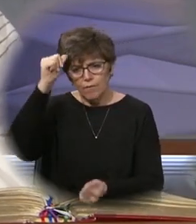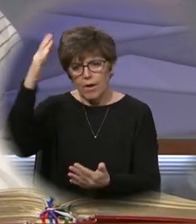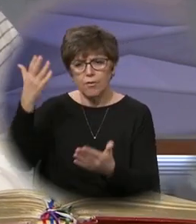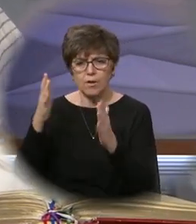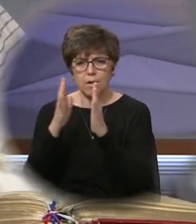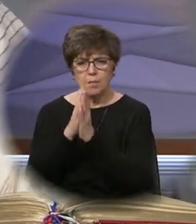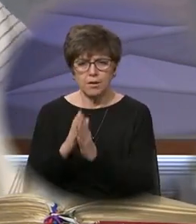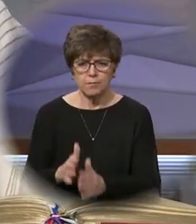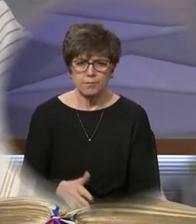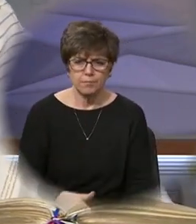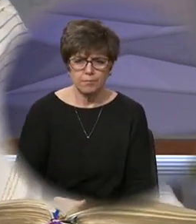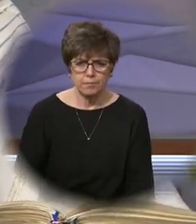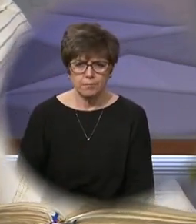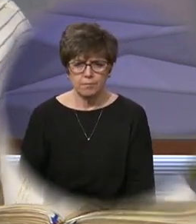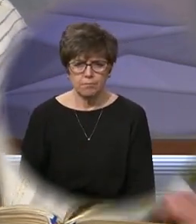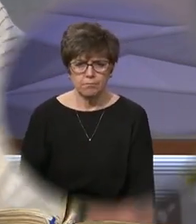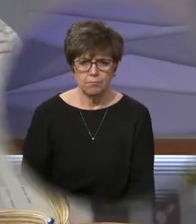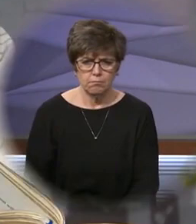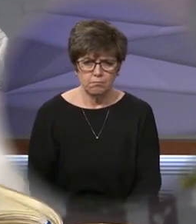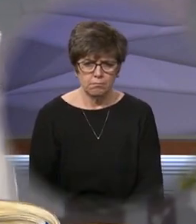Father. Amen.